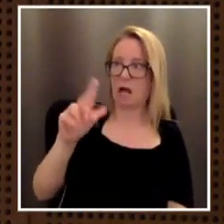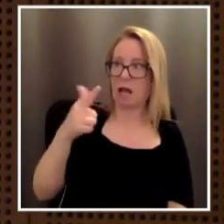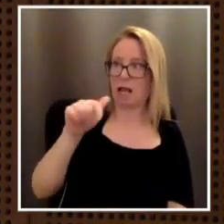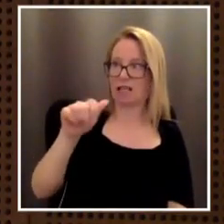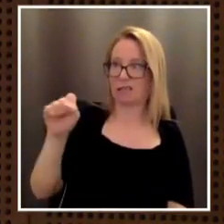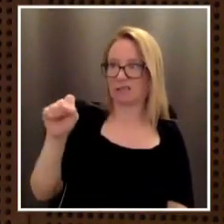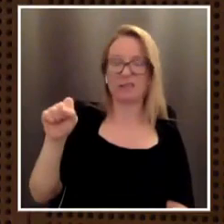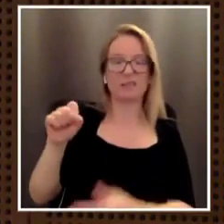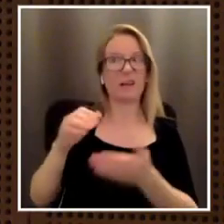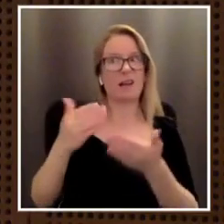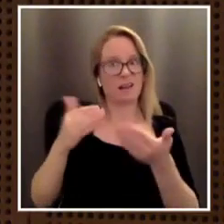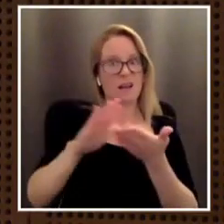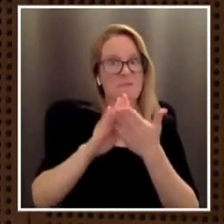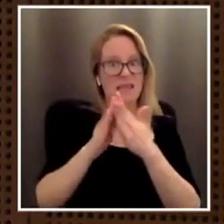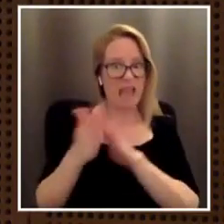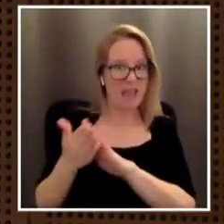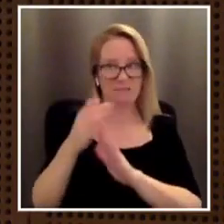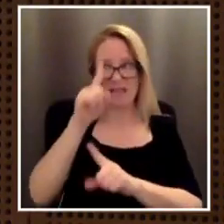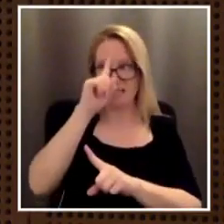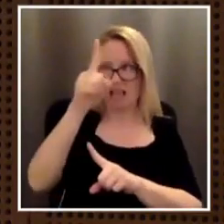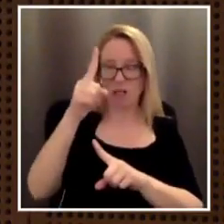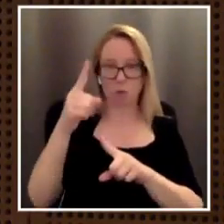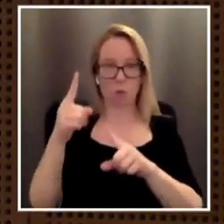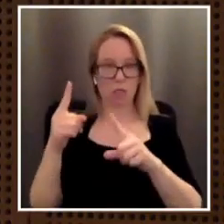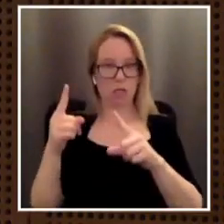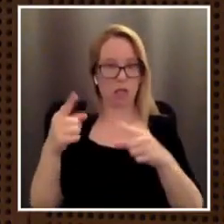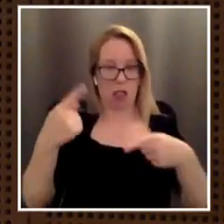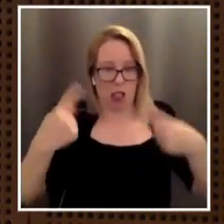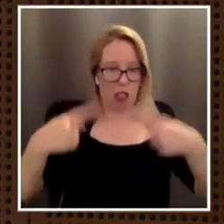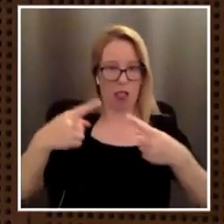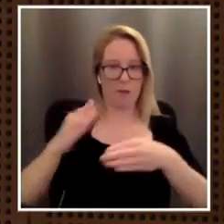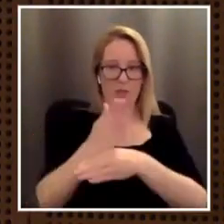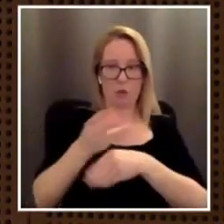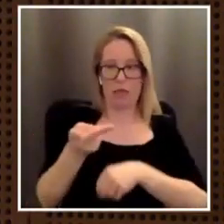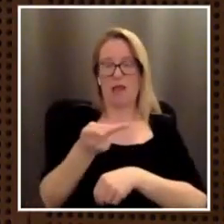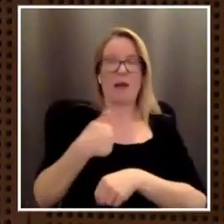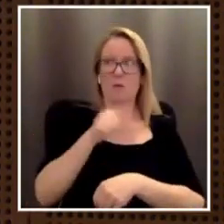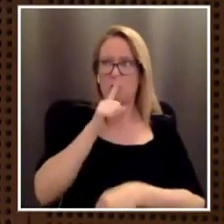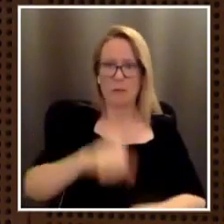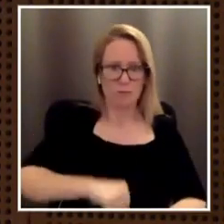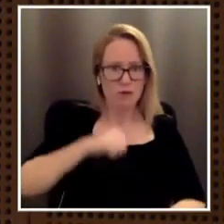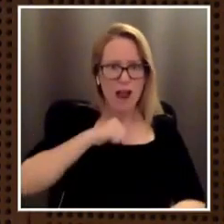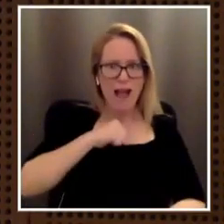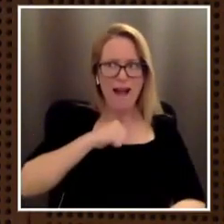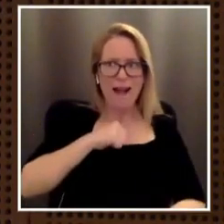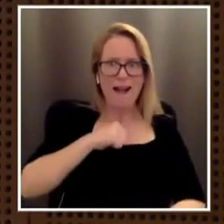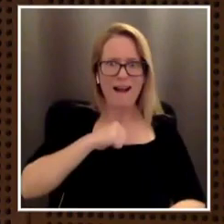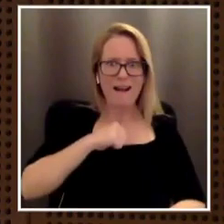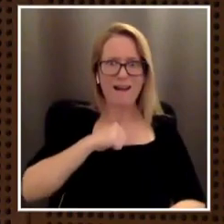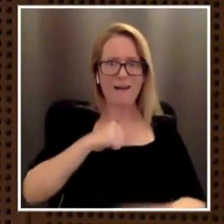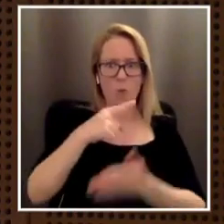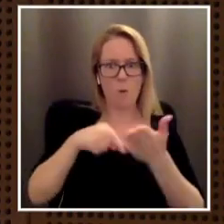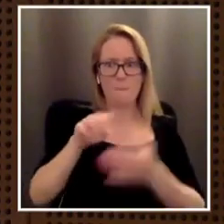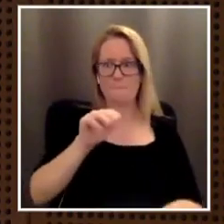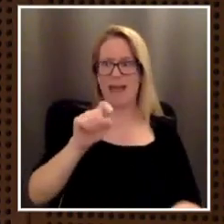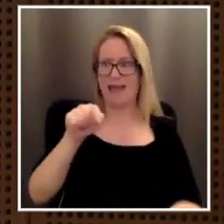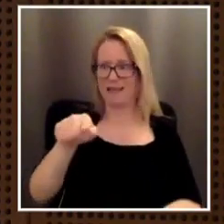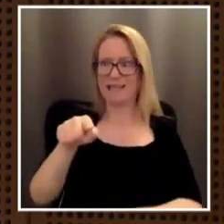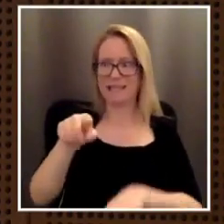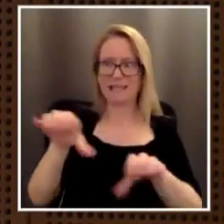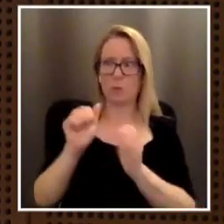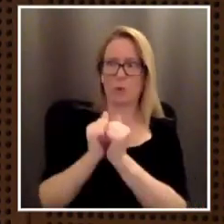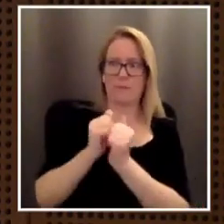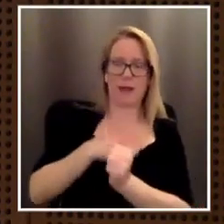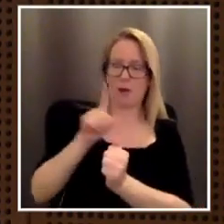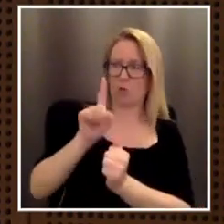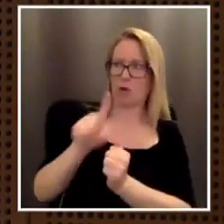battle royale intellectually between the two of them. And I was really proud of what Matt did with that question and how